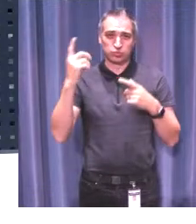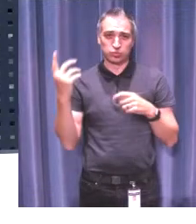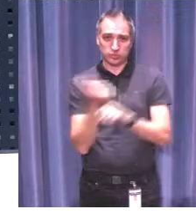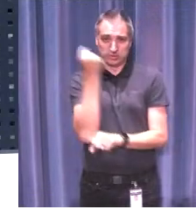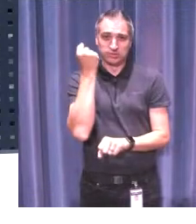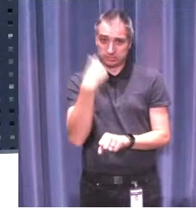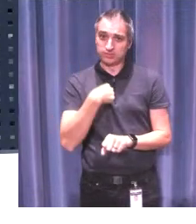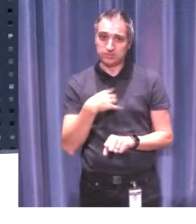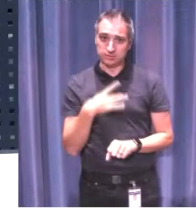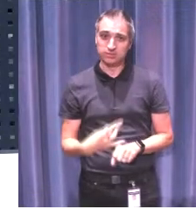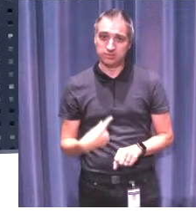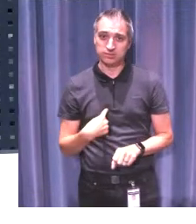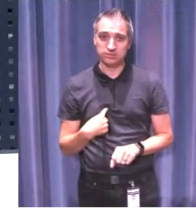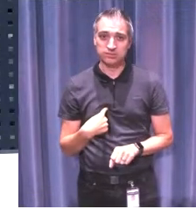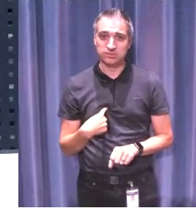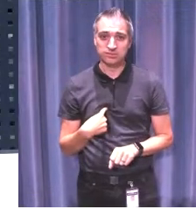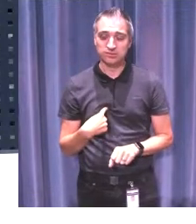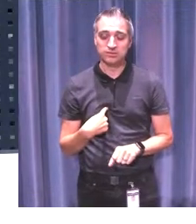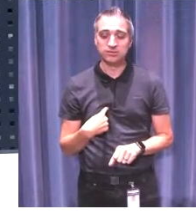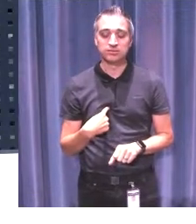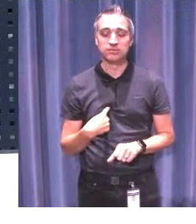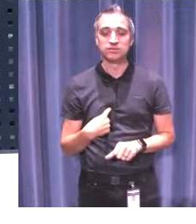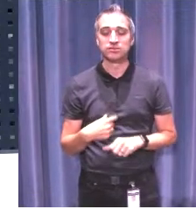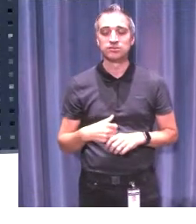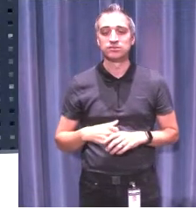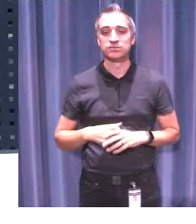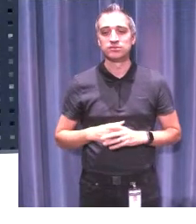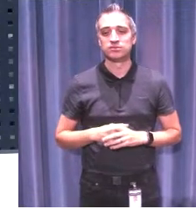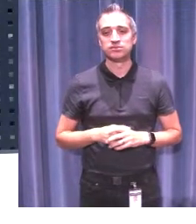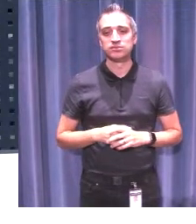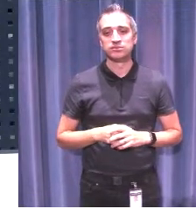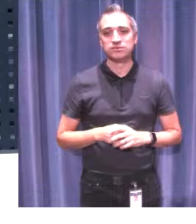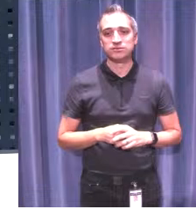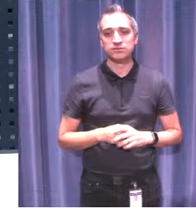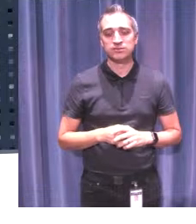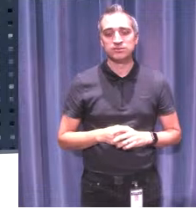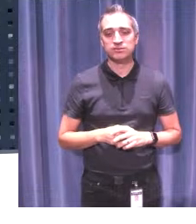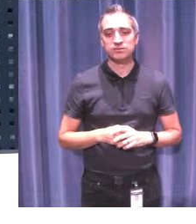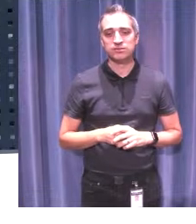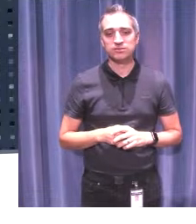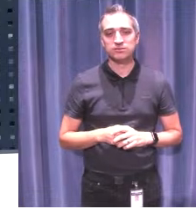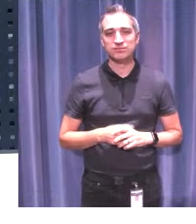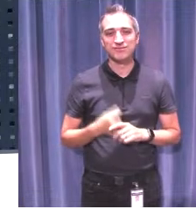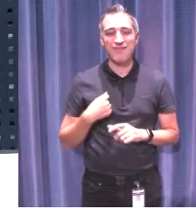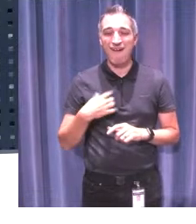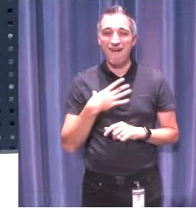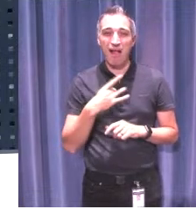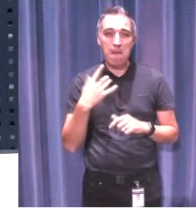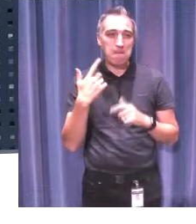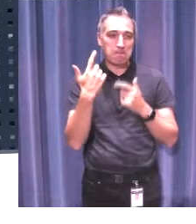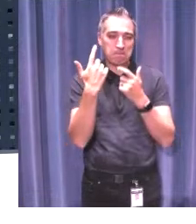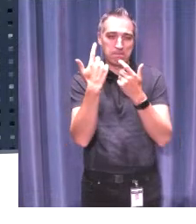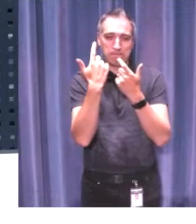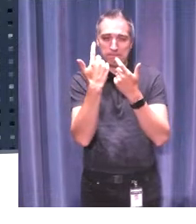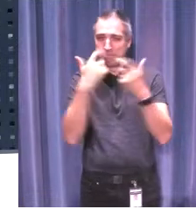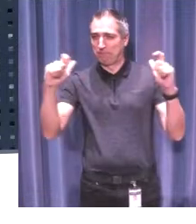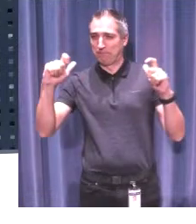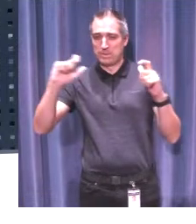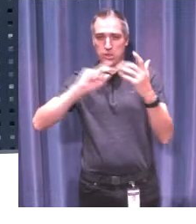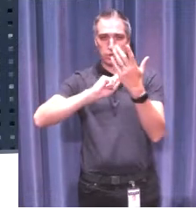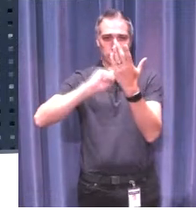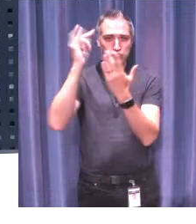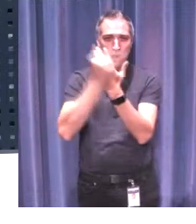And so I like bigger things and